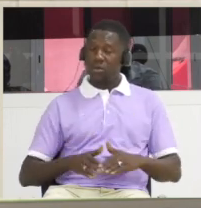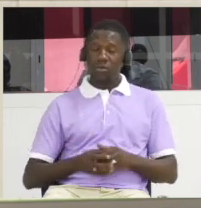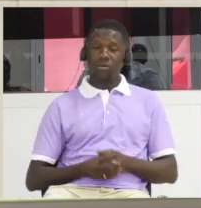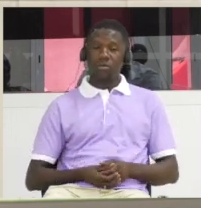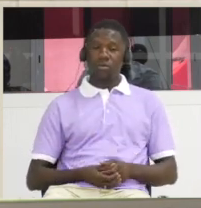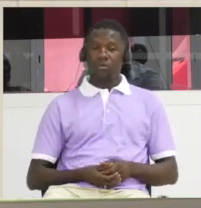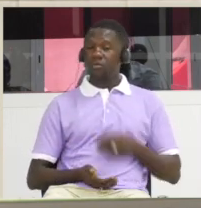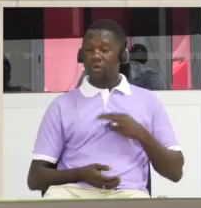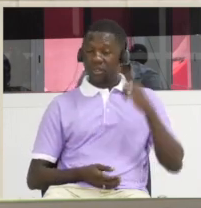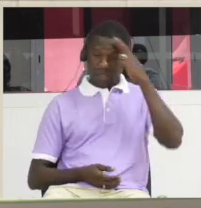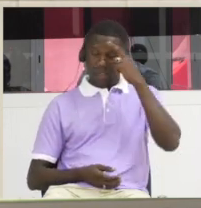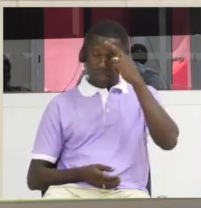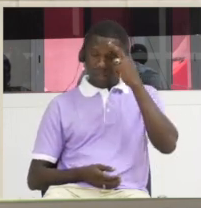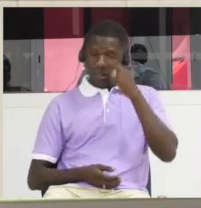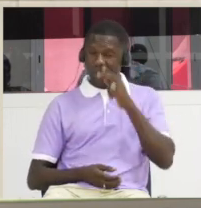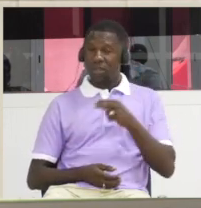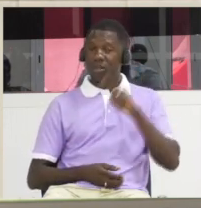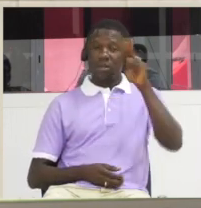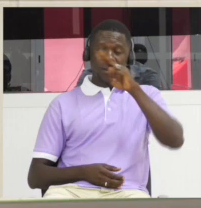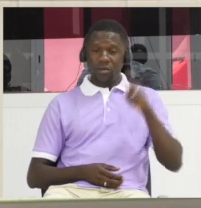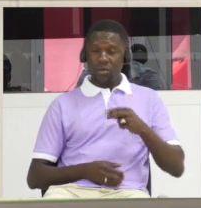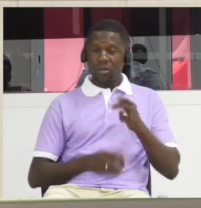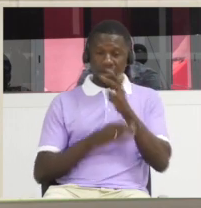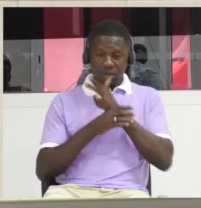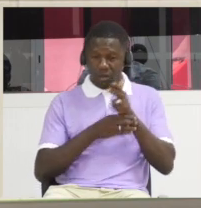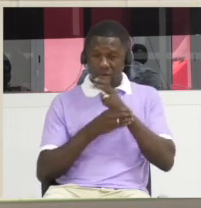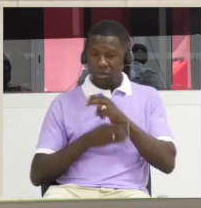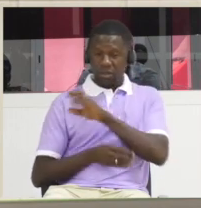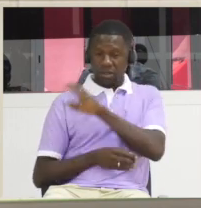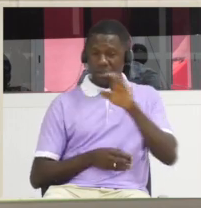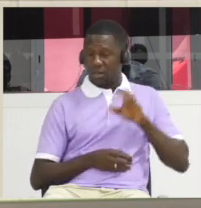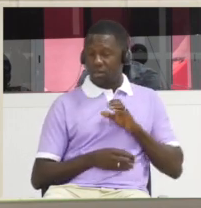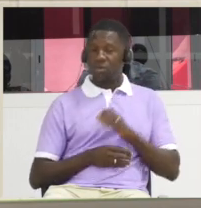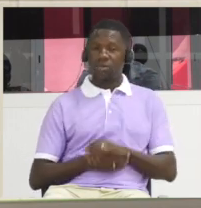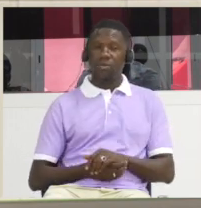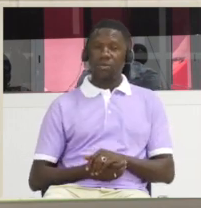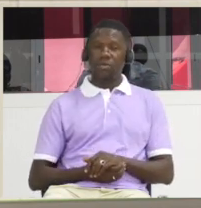the simple reason that the National Security Council was